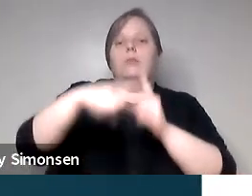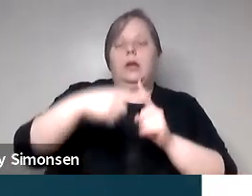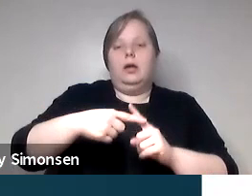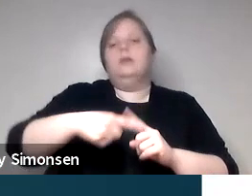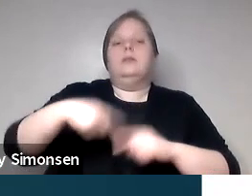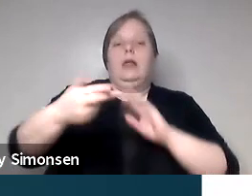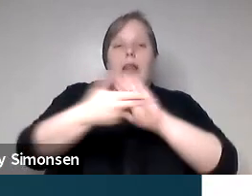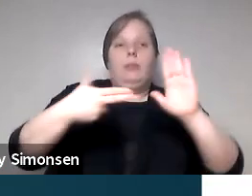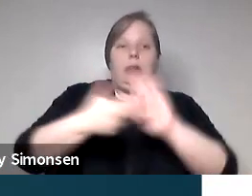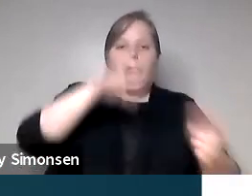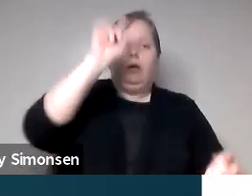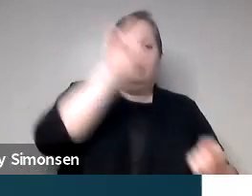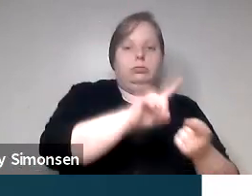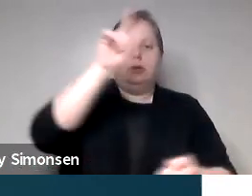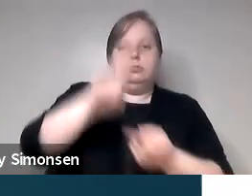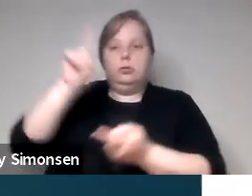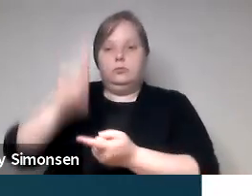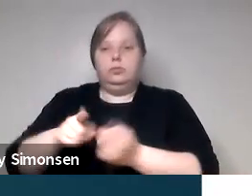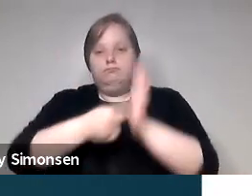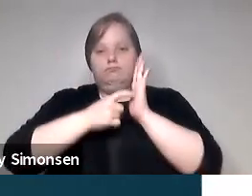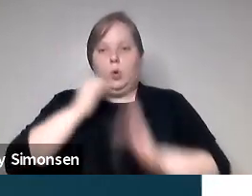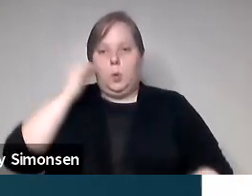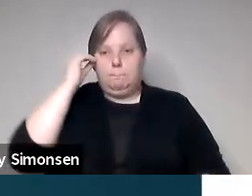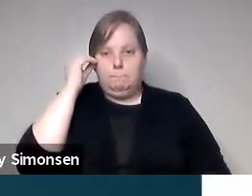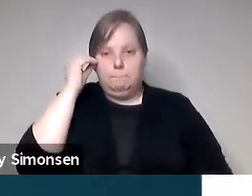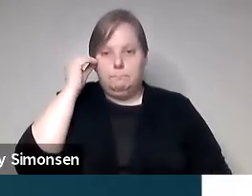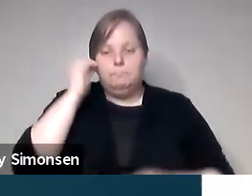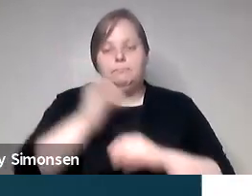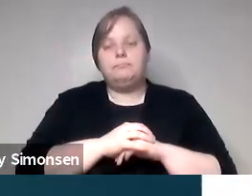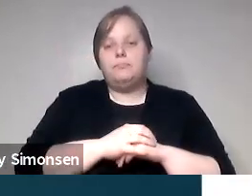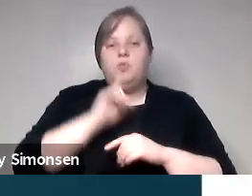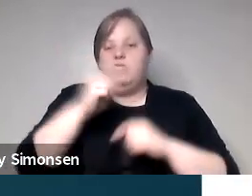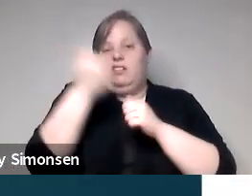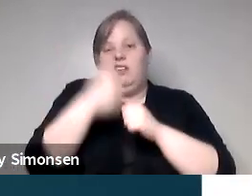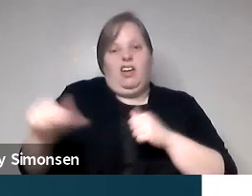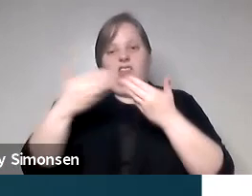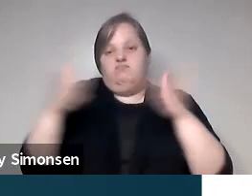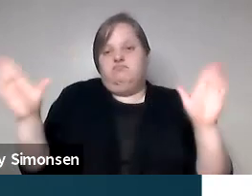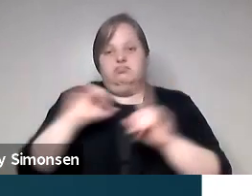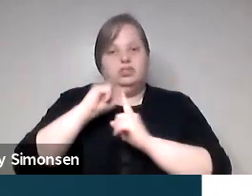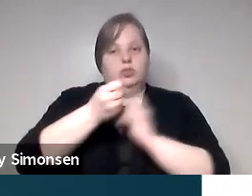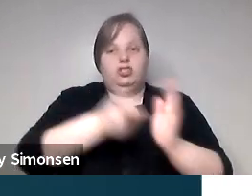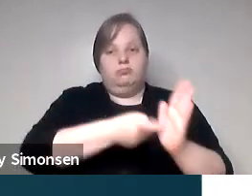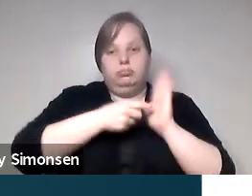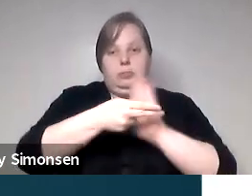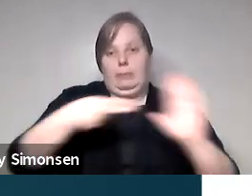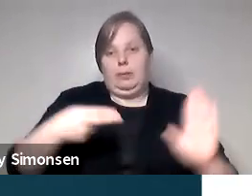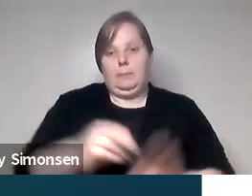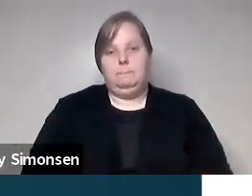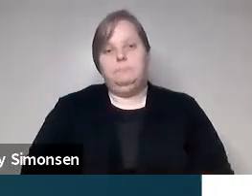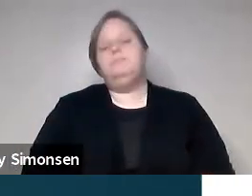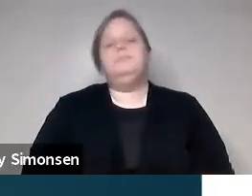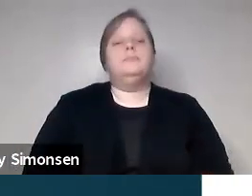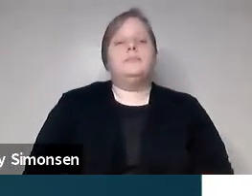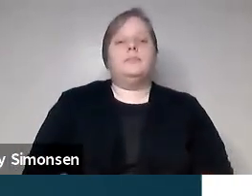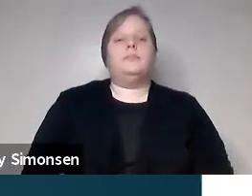of labeling needed in the home or in any situation where labeling is required. I'm going to give you a